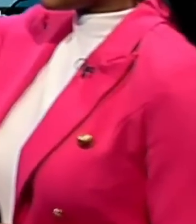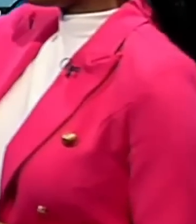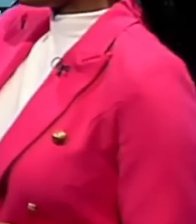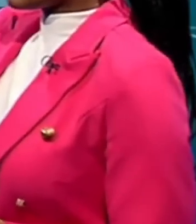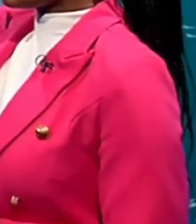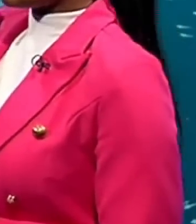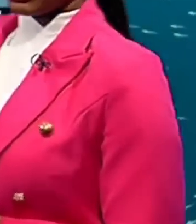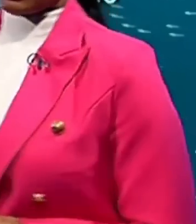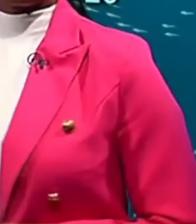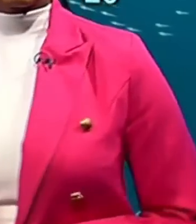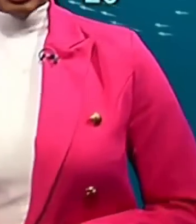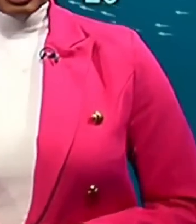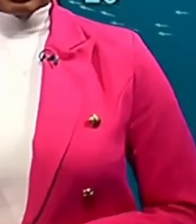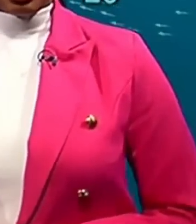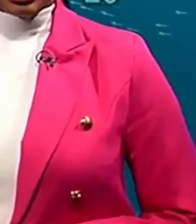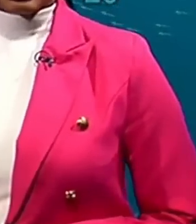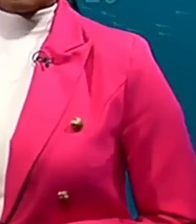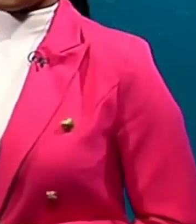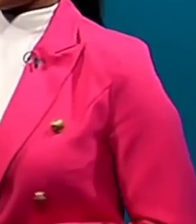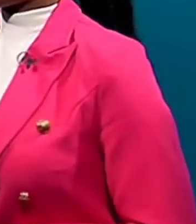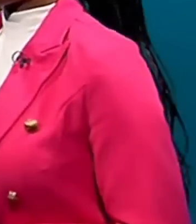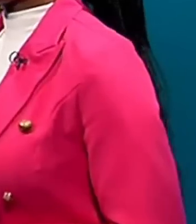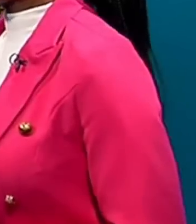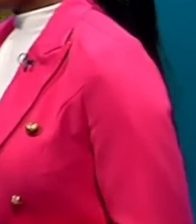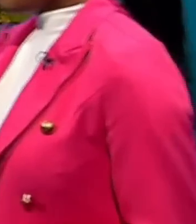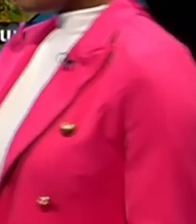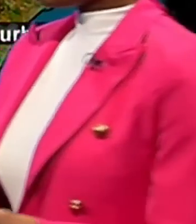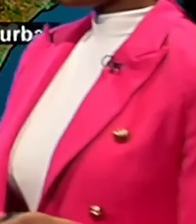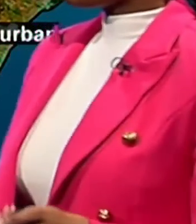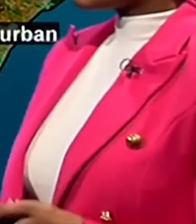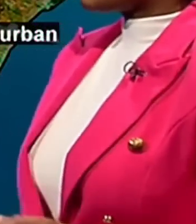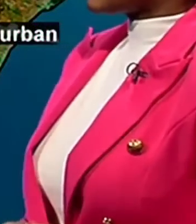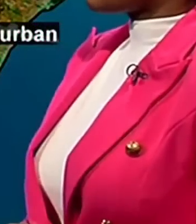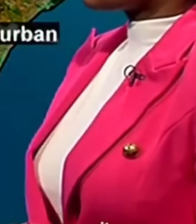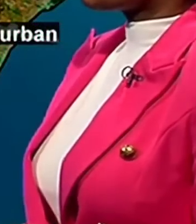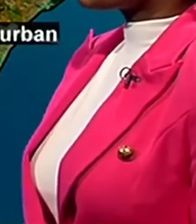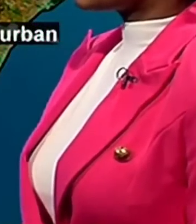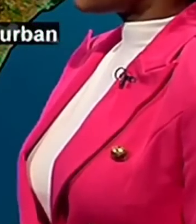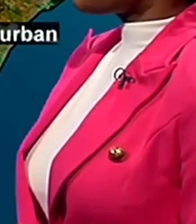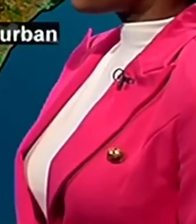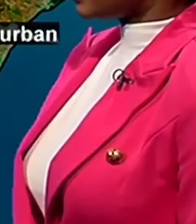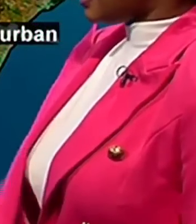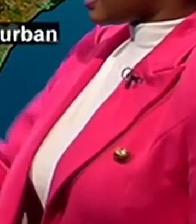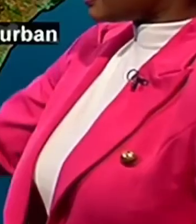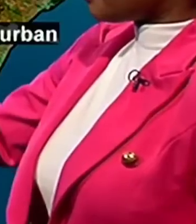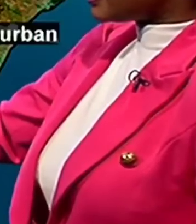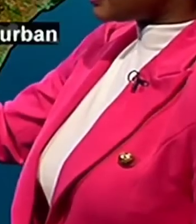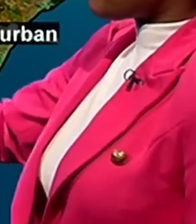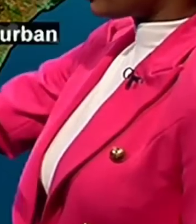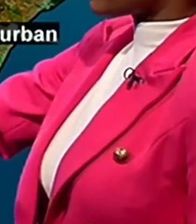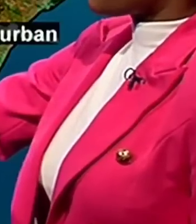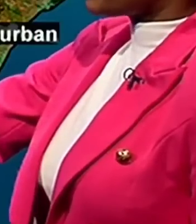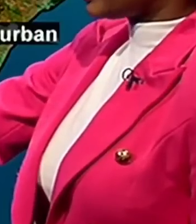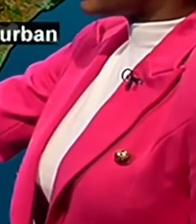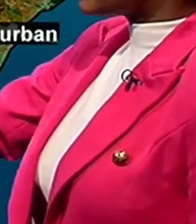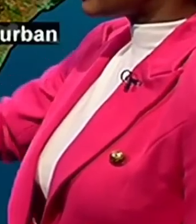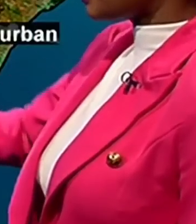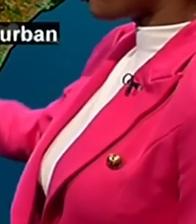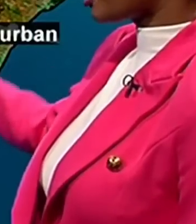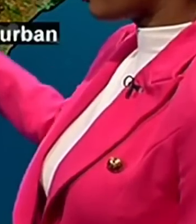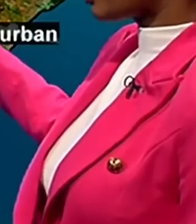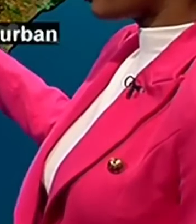bela gape mo karolong ya Gauteng le teng go tla nna le masarasarana a pula mme ba maemo a bosa ba na le kgone go re tsibusa ka semathana mo karolong ya